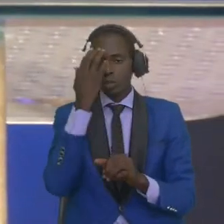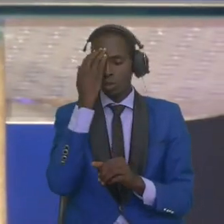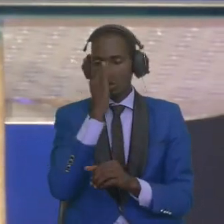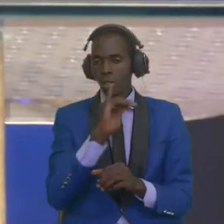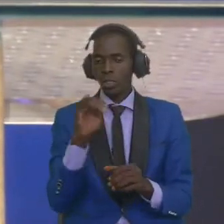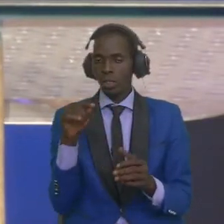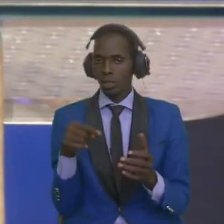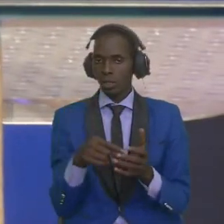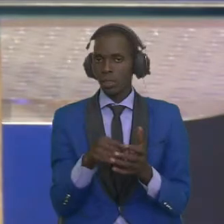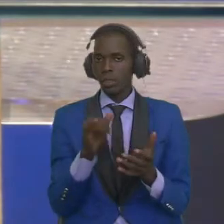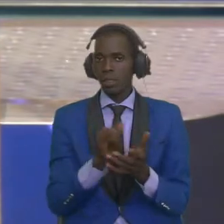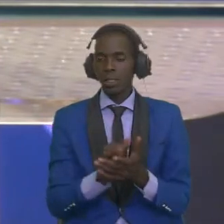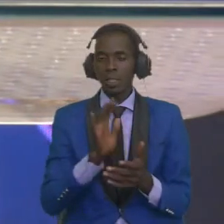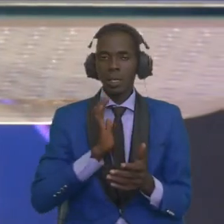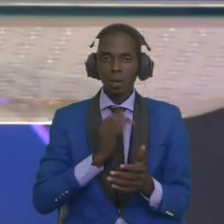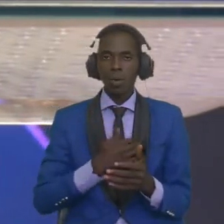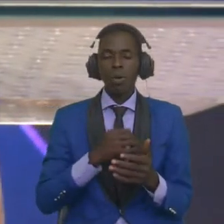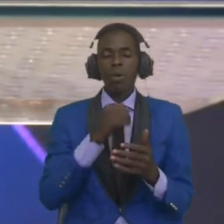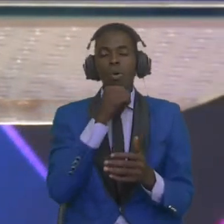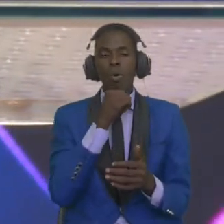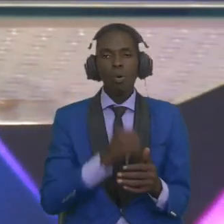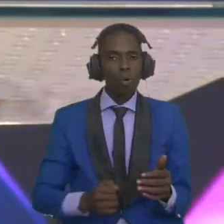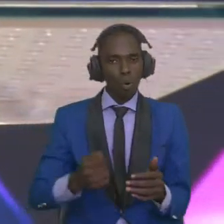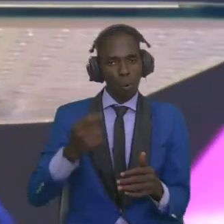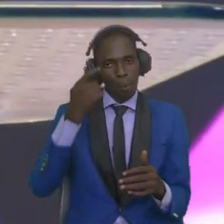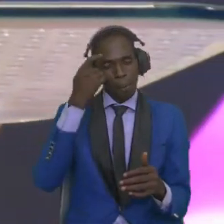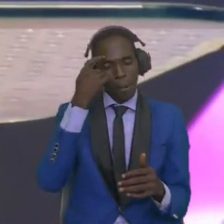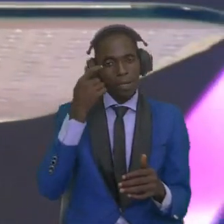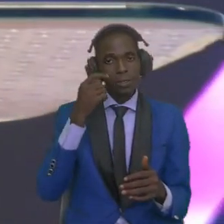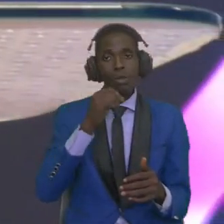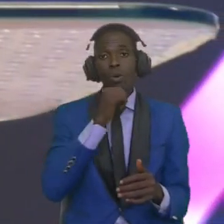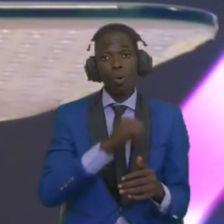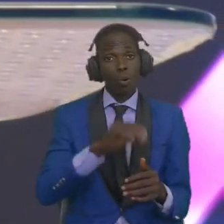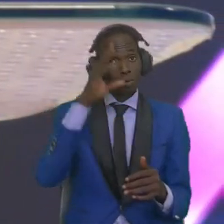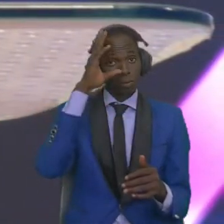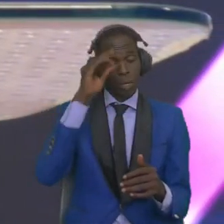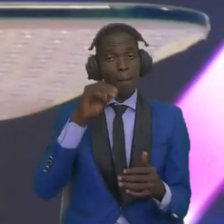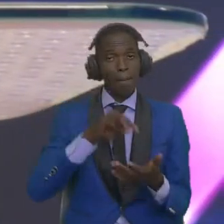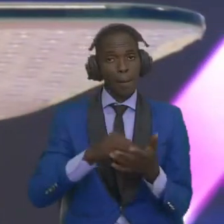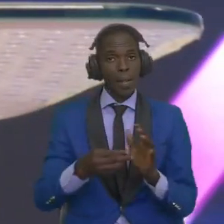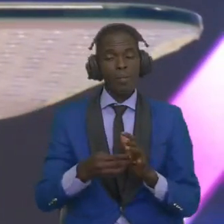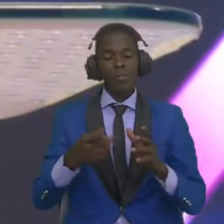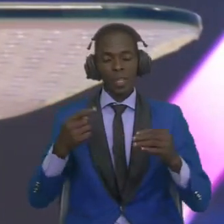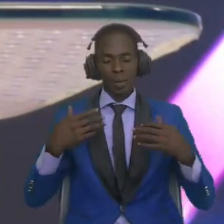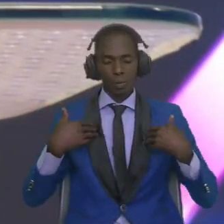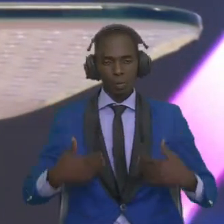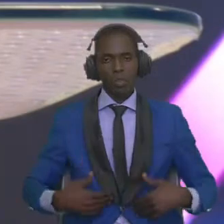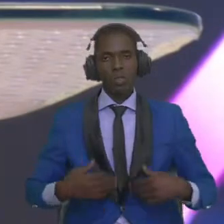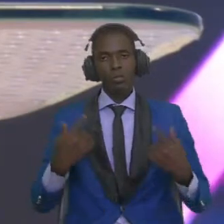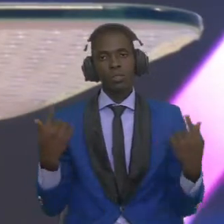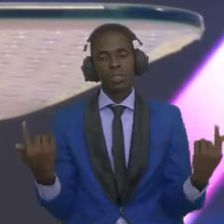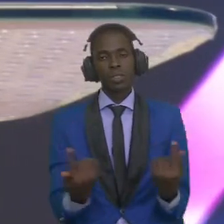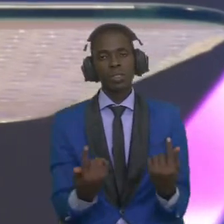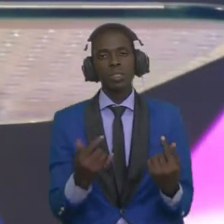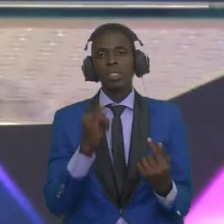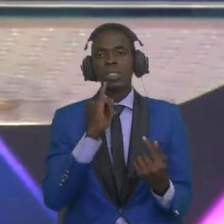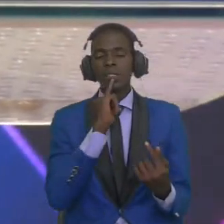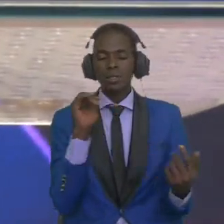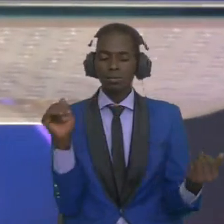old man is crucified with him, that the body of sin might be destroyed, and